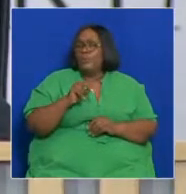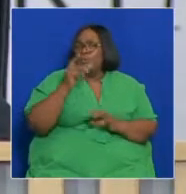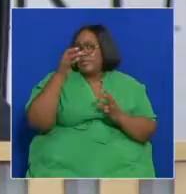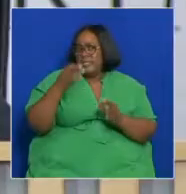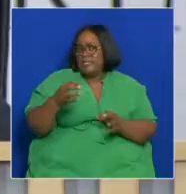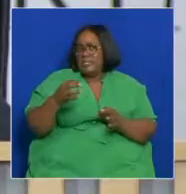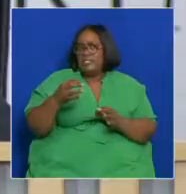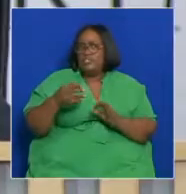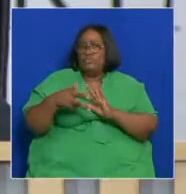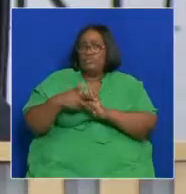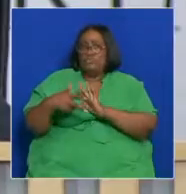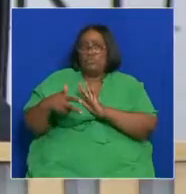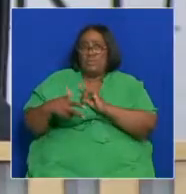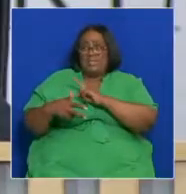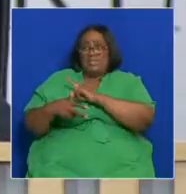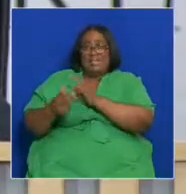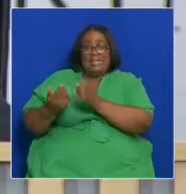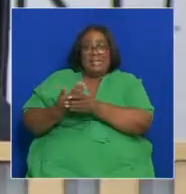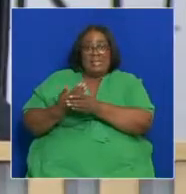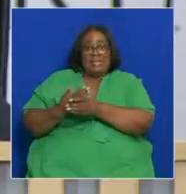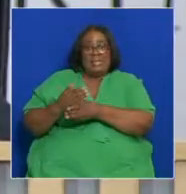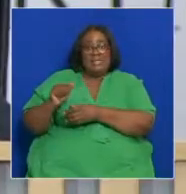discussed with me, commissioners.